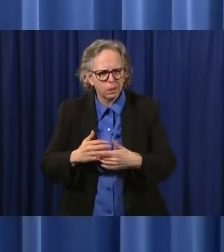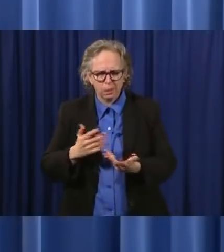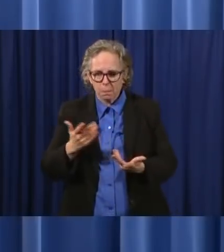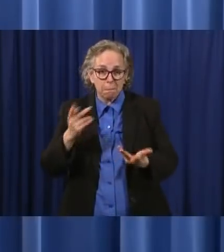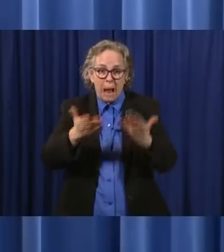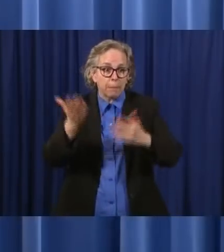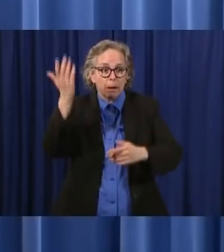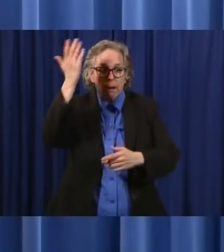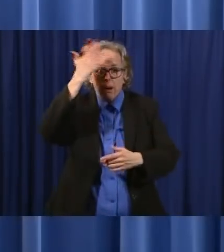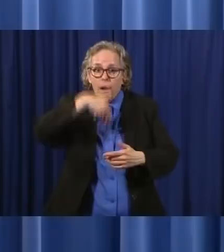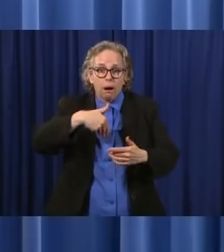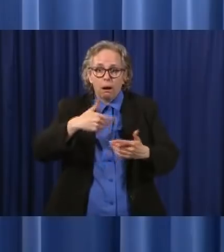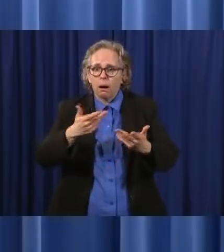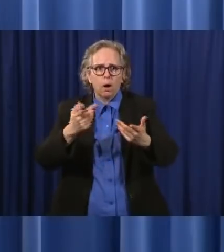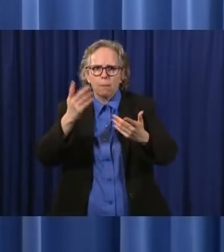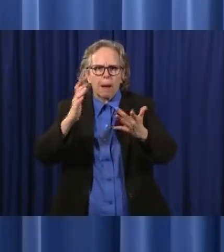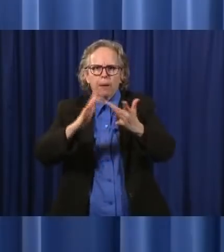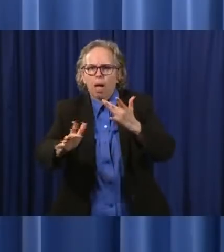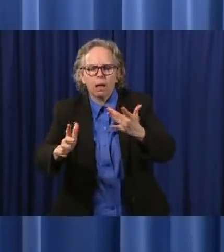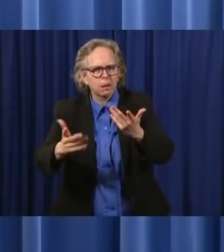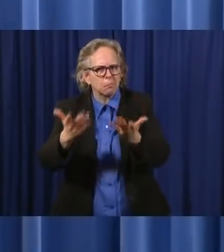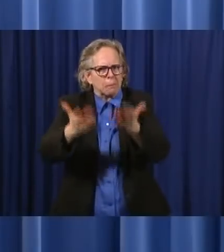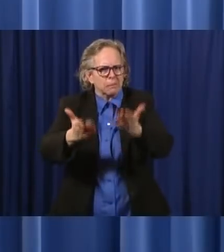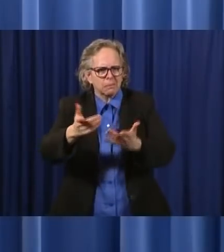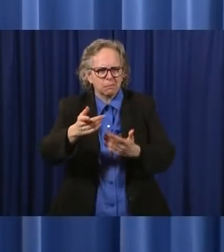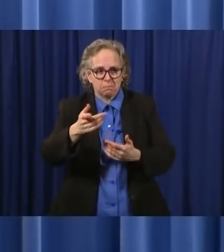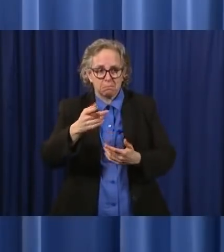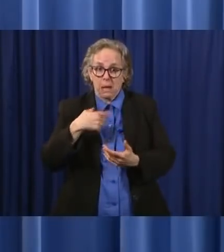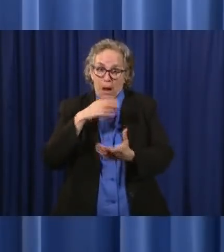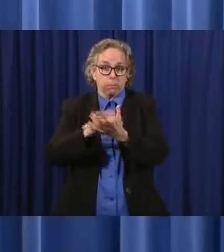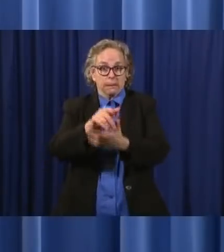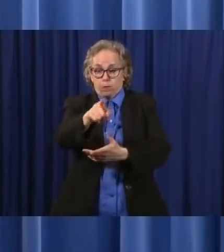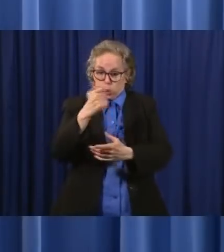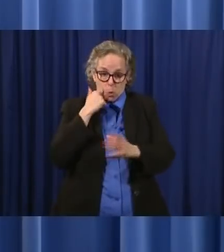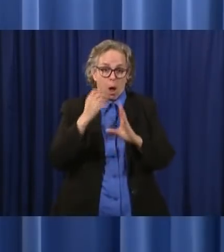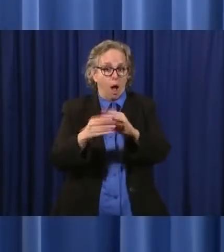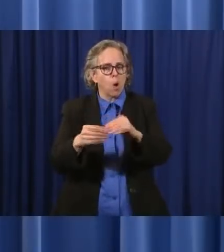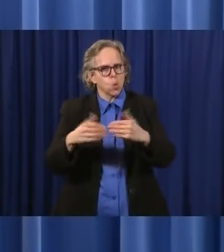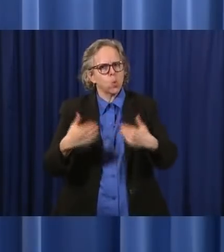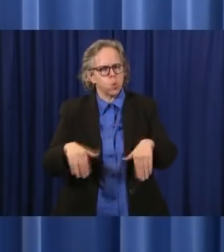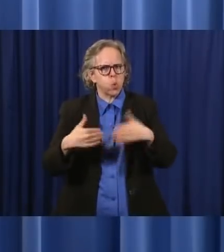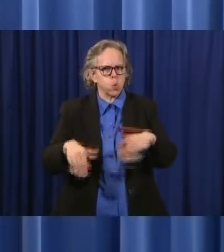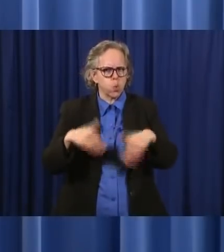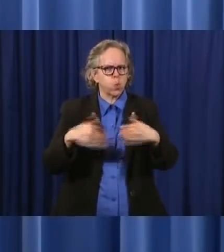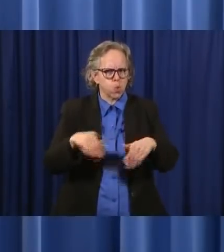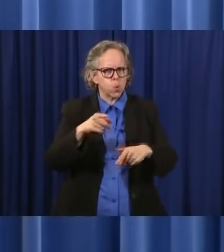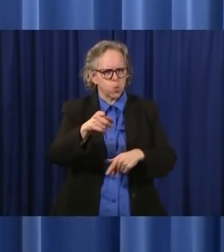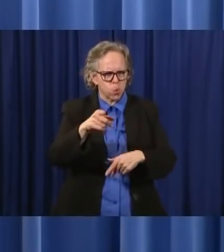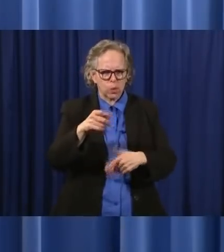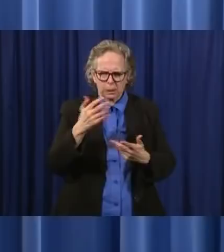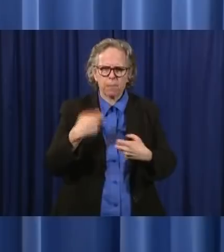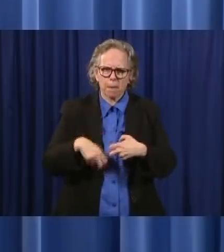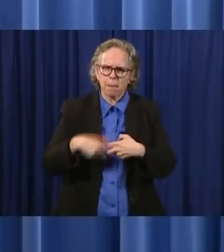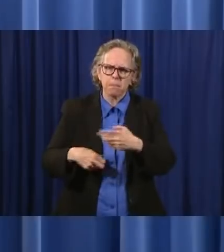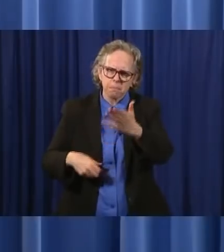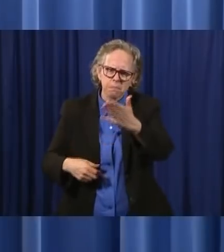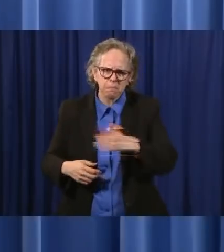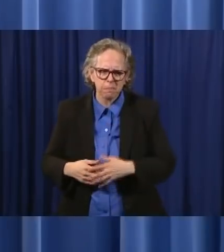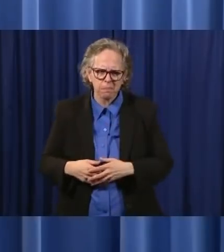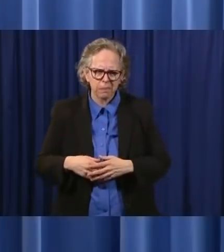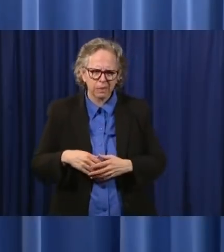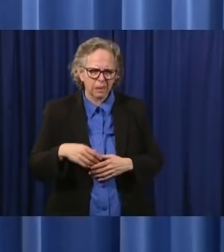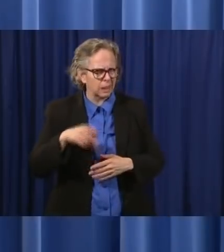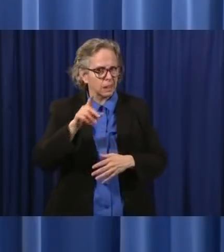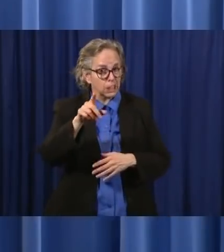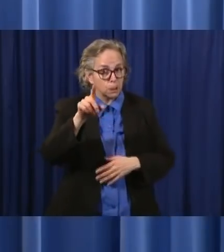disconnect? I certainly believe what you told me. You said there was a disconnect there. So that should not be taking place. We certainly